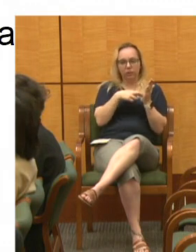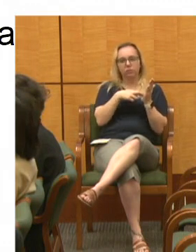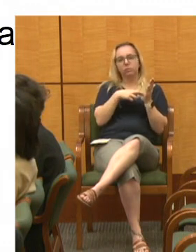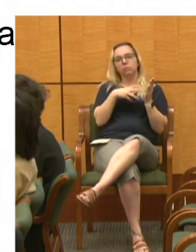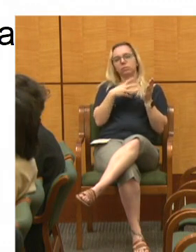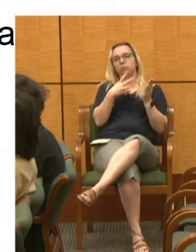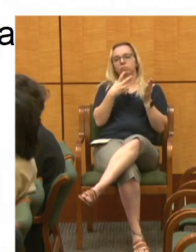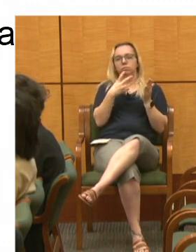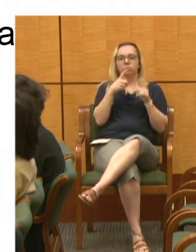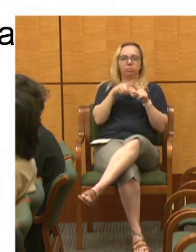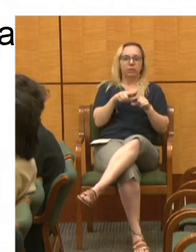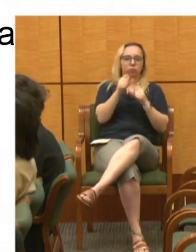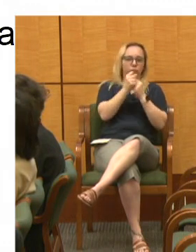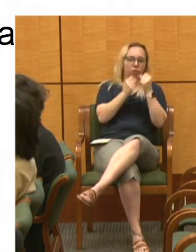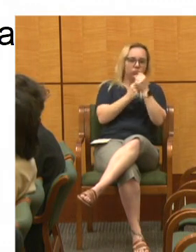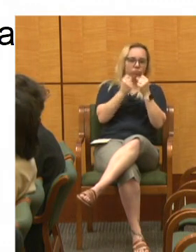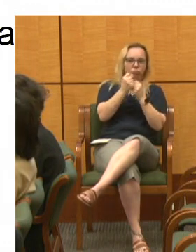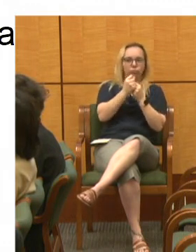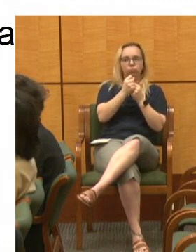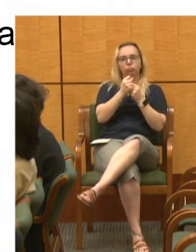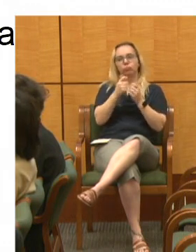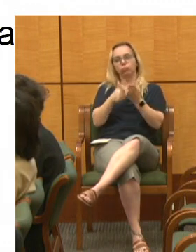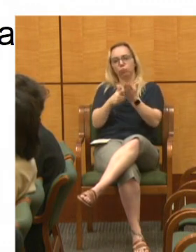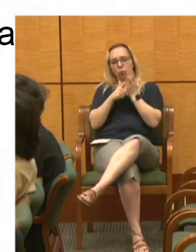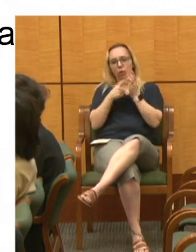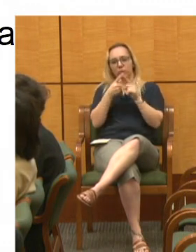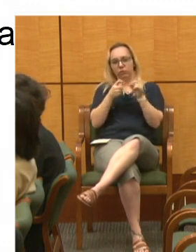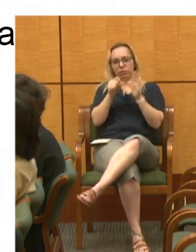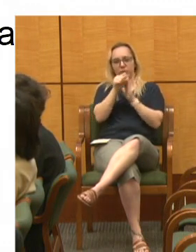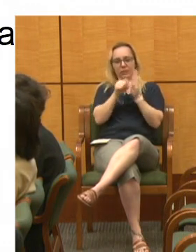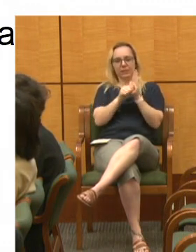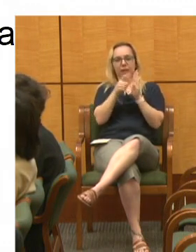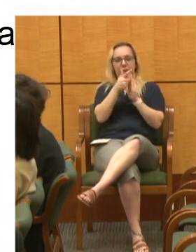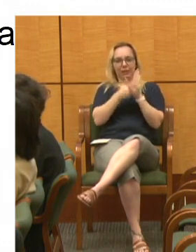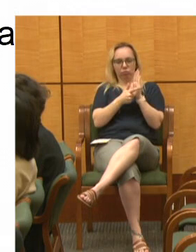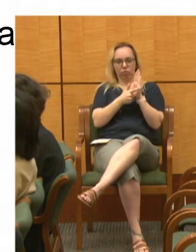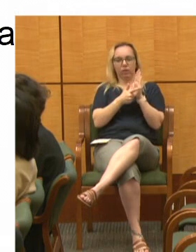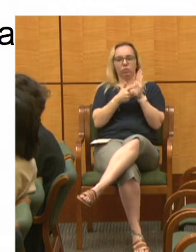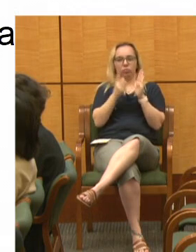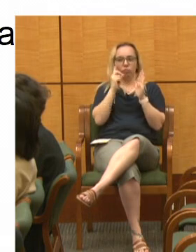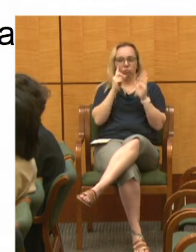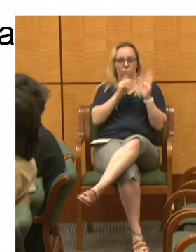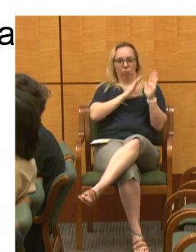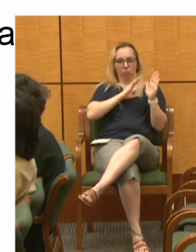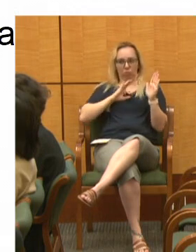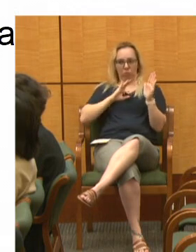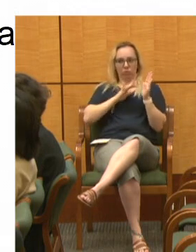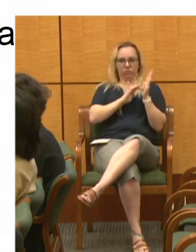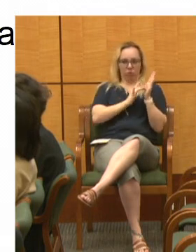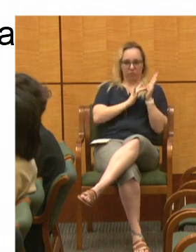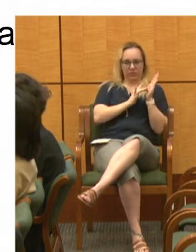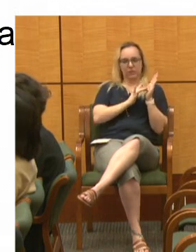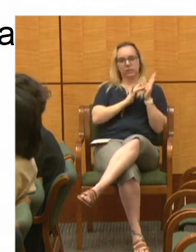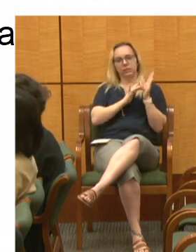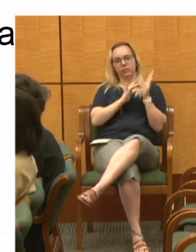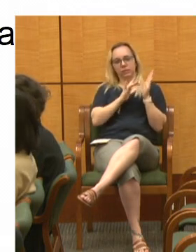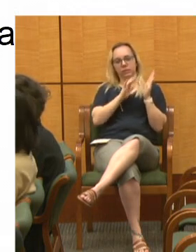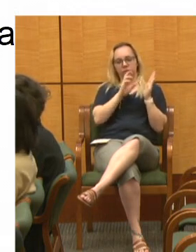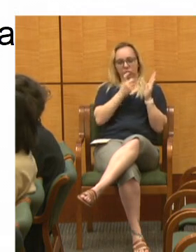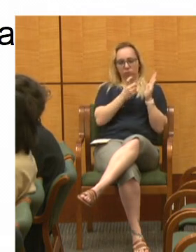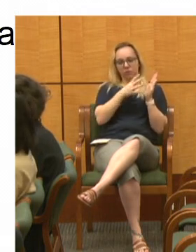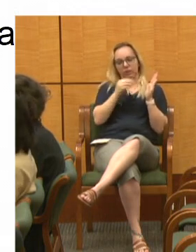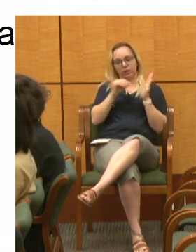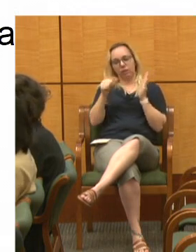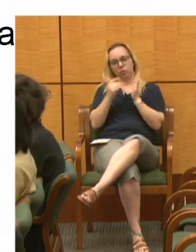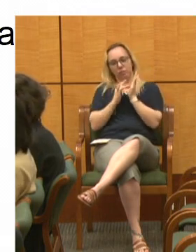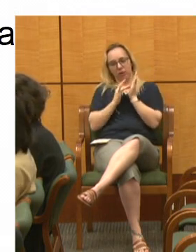structure and the requirements that the state legislature puts forth for the Board of Pharmacy and other medical boards. But those standards